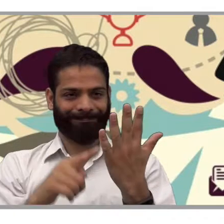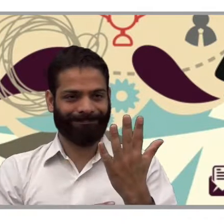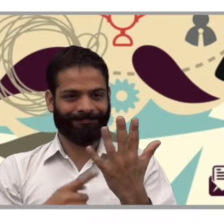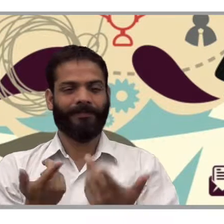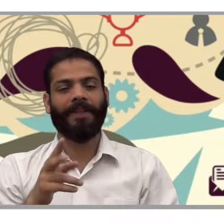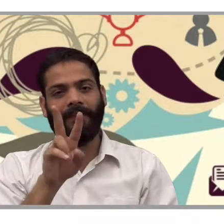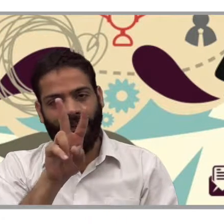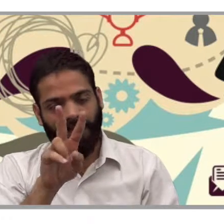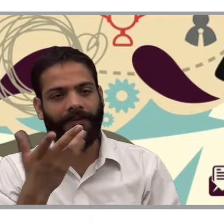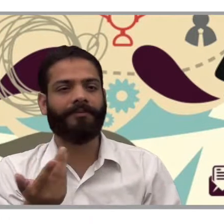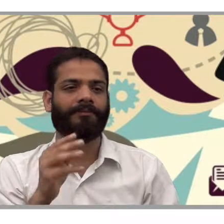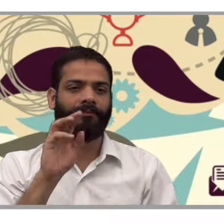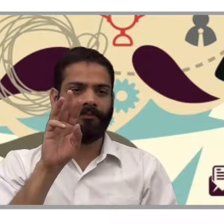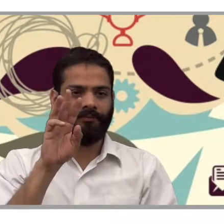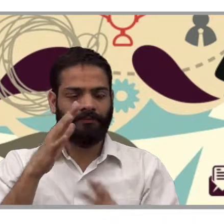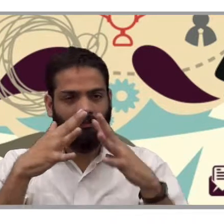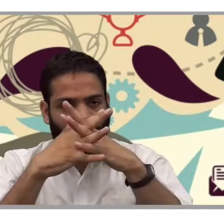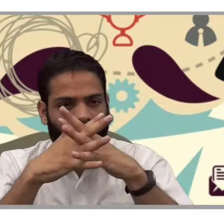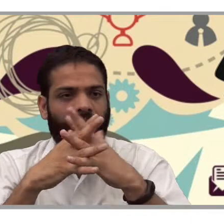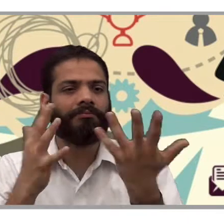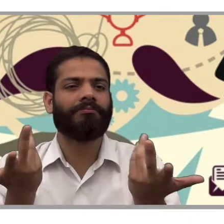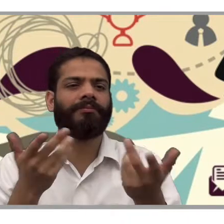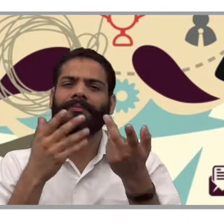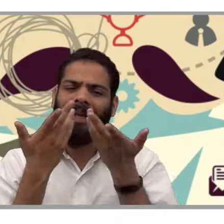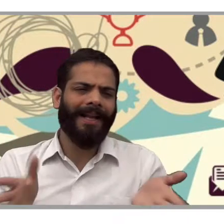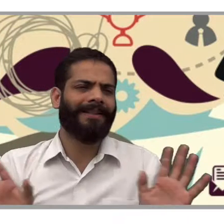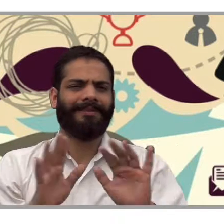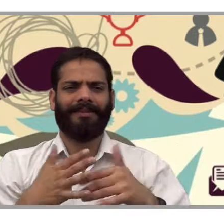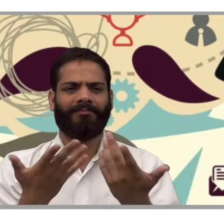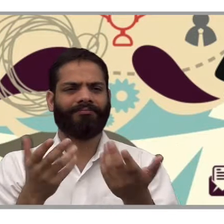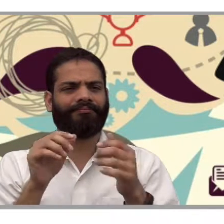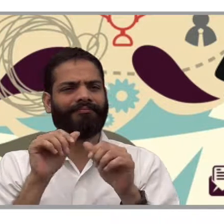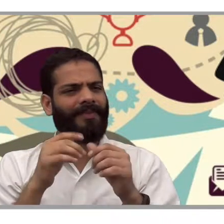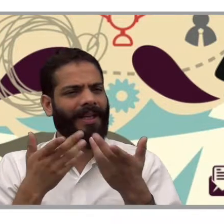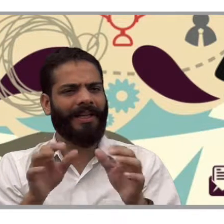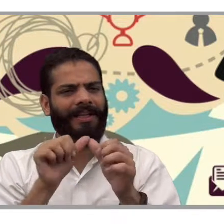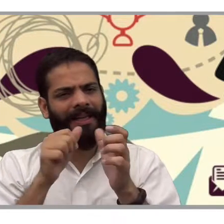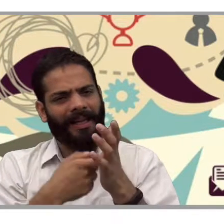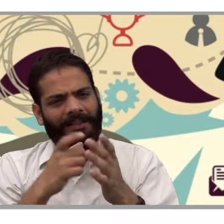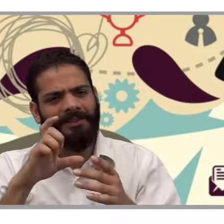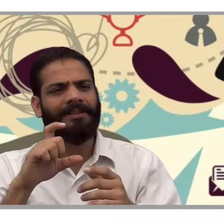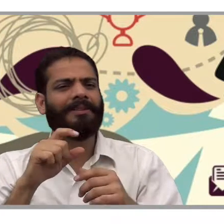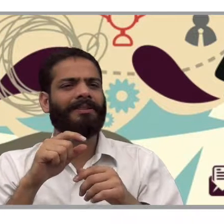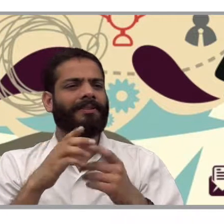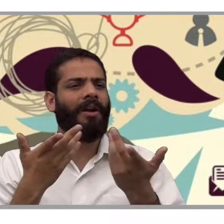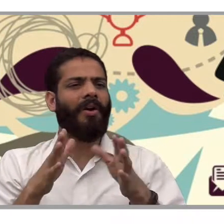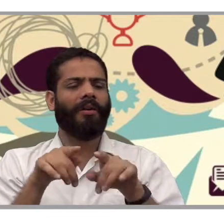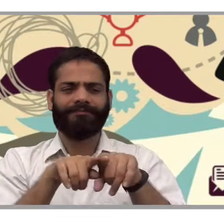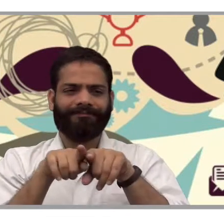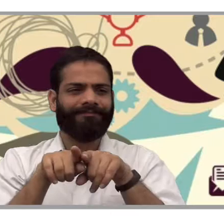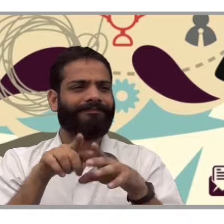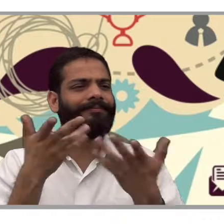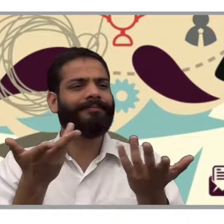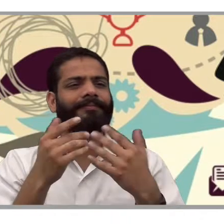V, W and arc for the dual, trial and plural conjunct morphemes